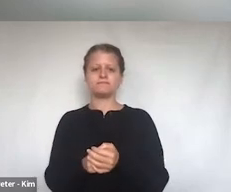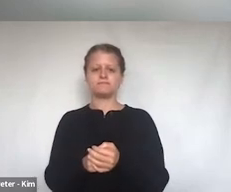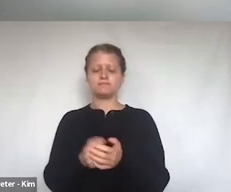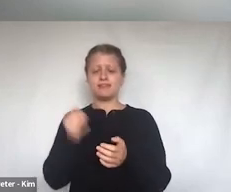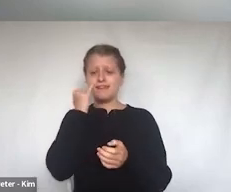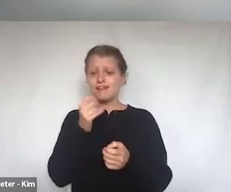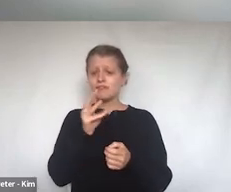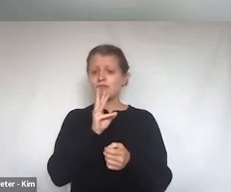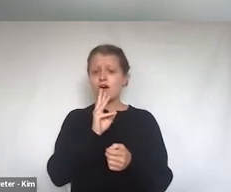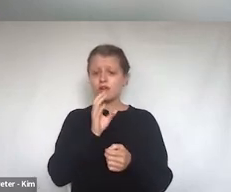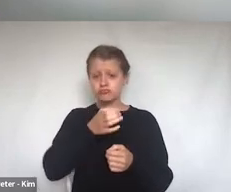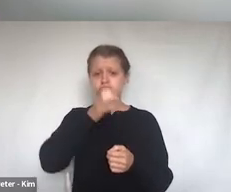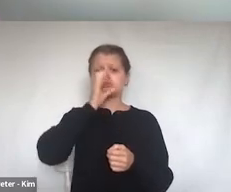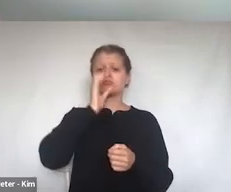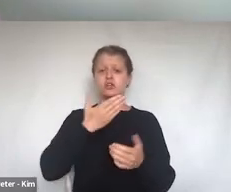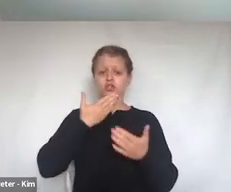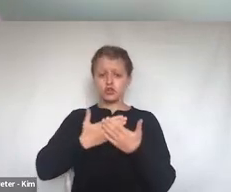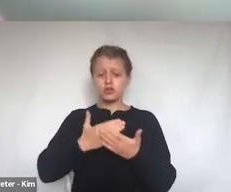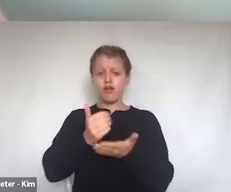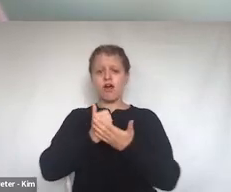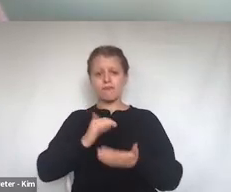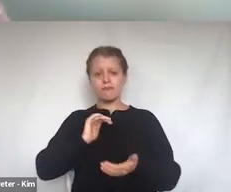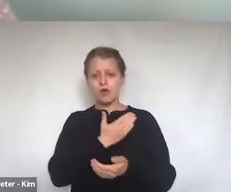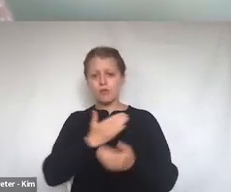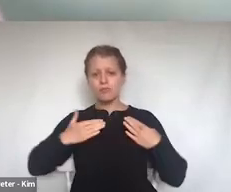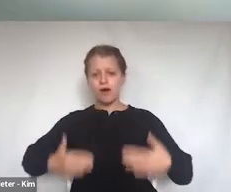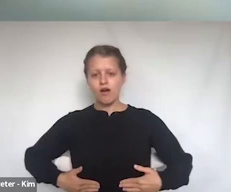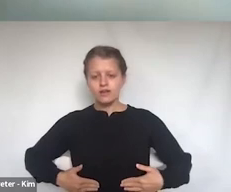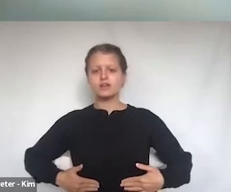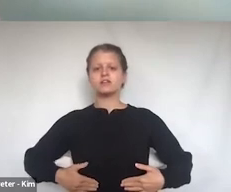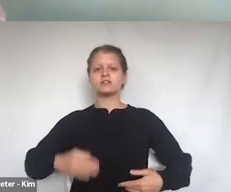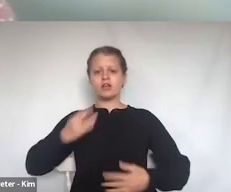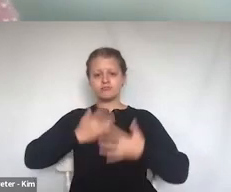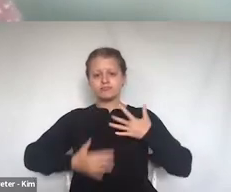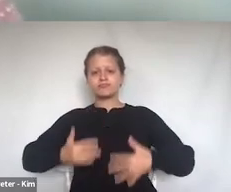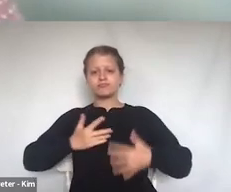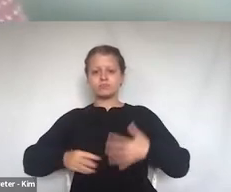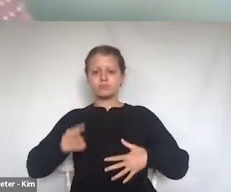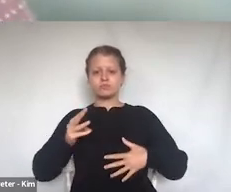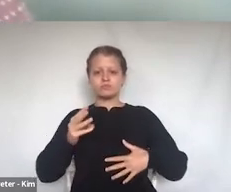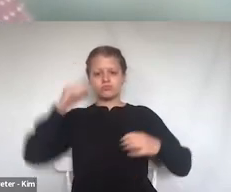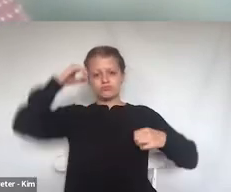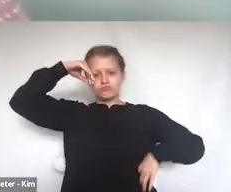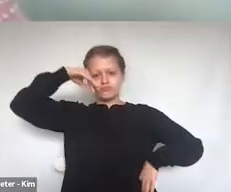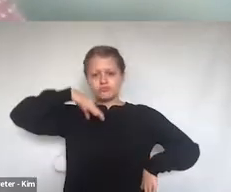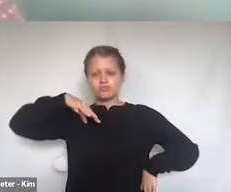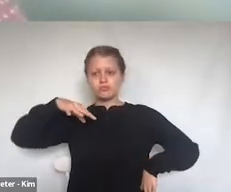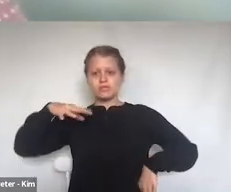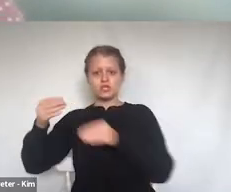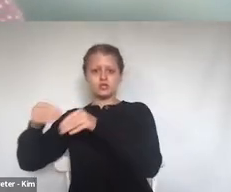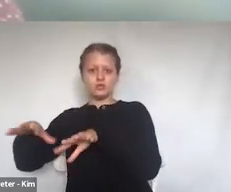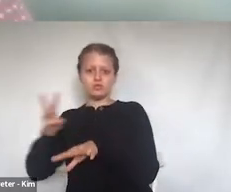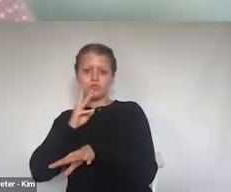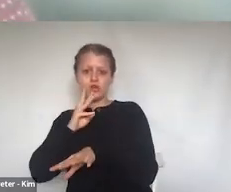have that adequate blood volume, as I described, and that we're replacing all of the water that we're losing by sweating. And then also that direct